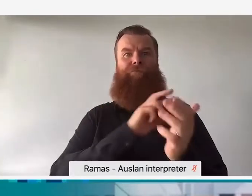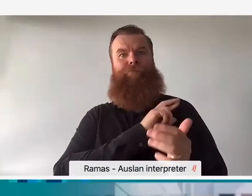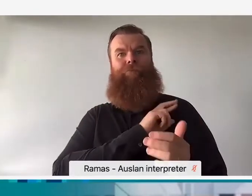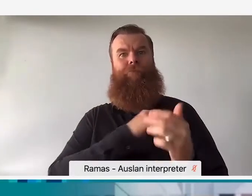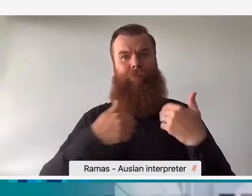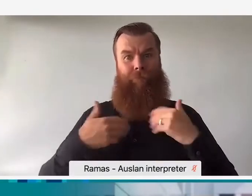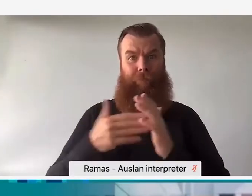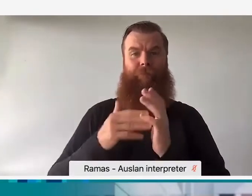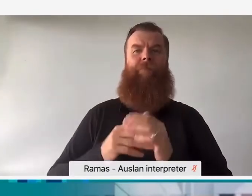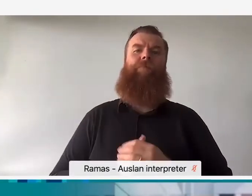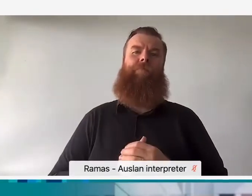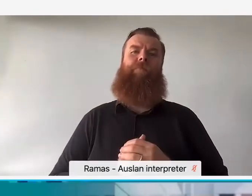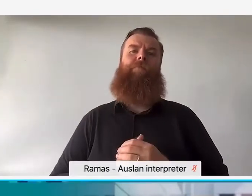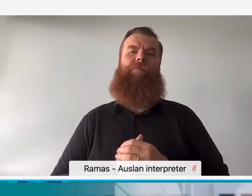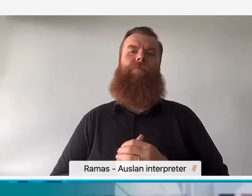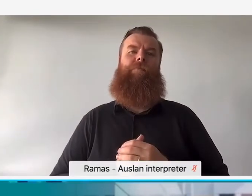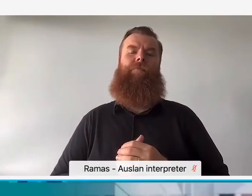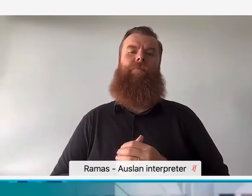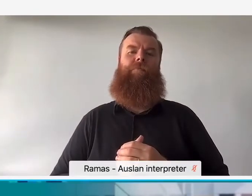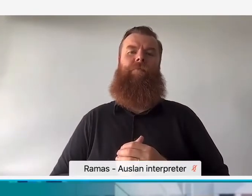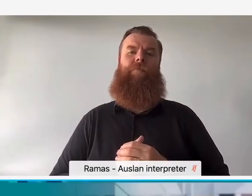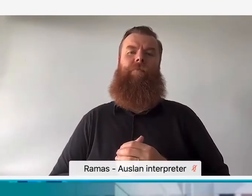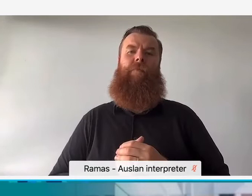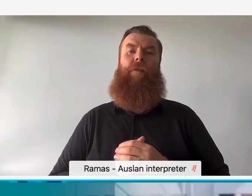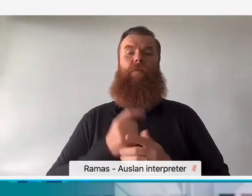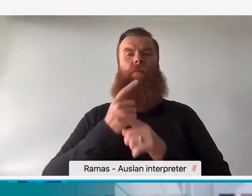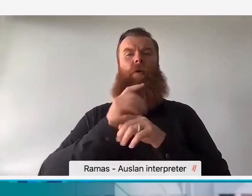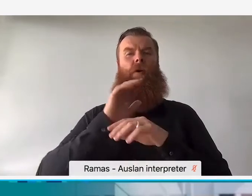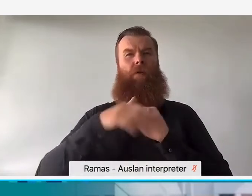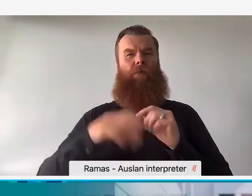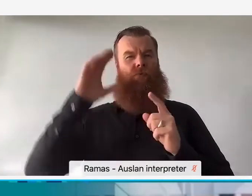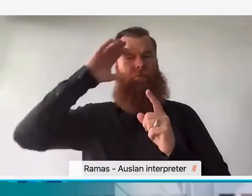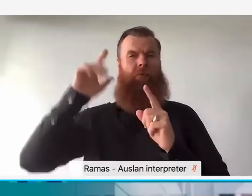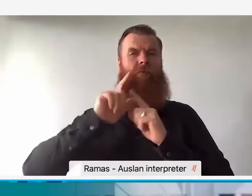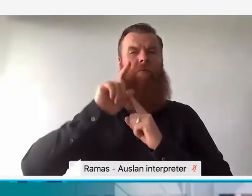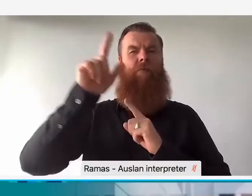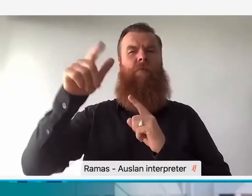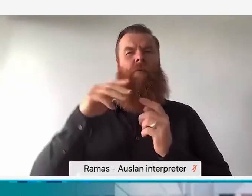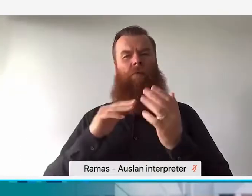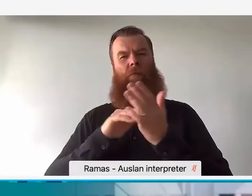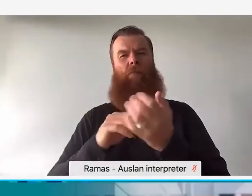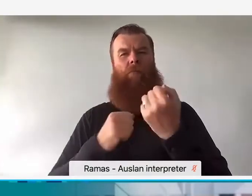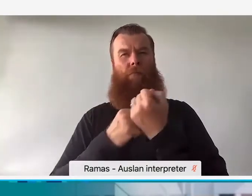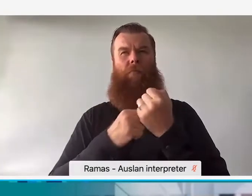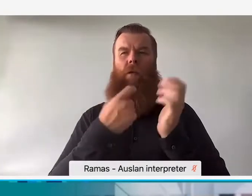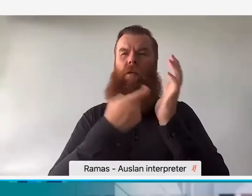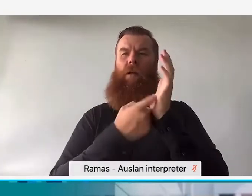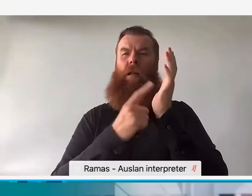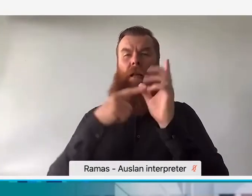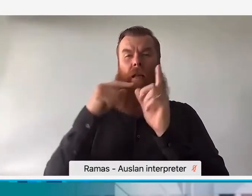And also, I just want to mention the Rural Local Assistance Program, which will be relevant to many of you on the call today. So